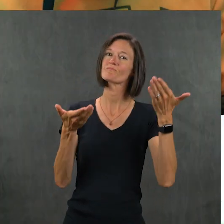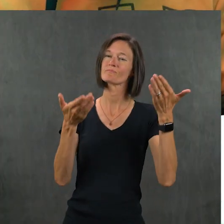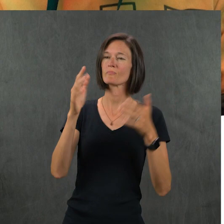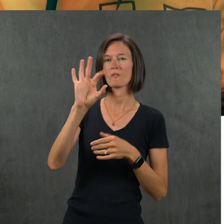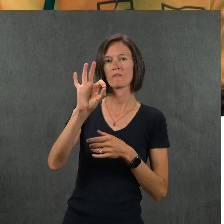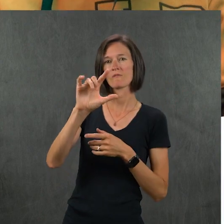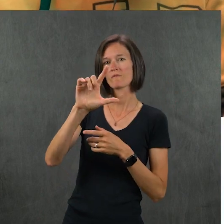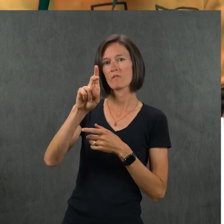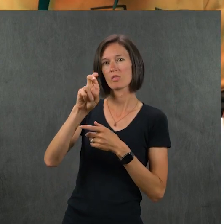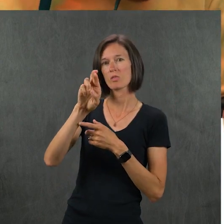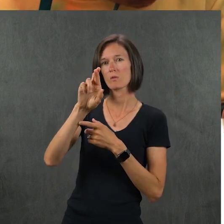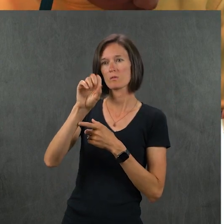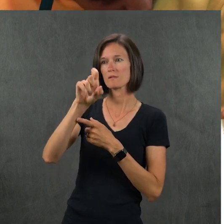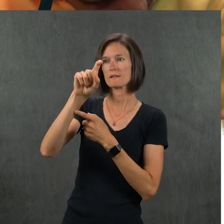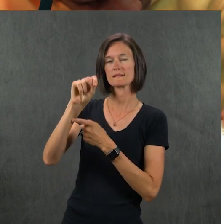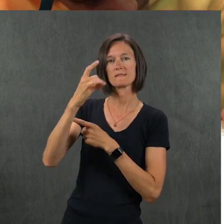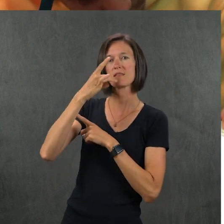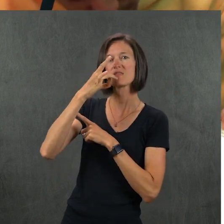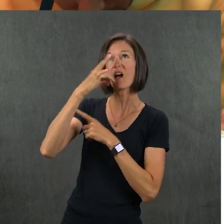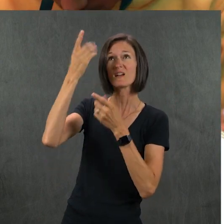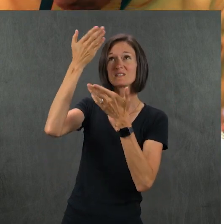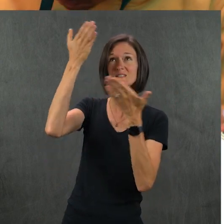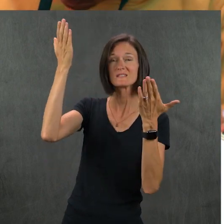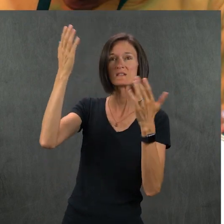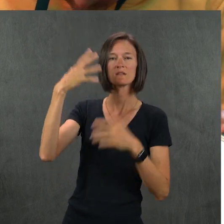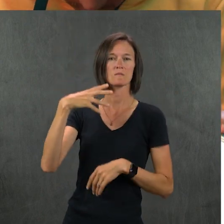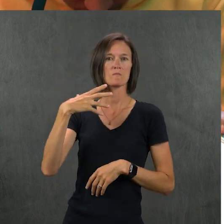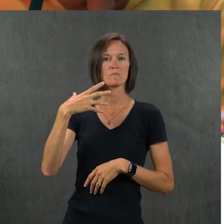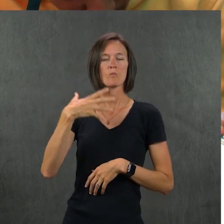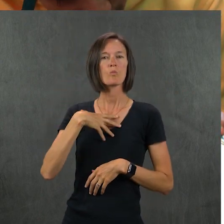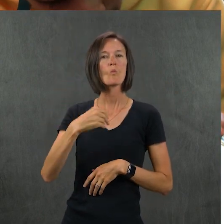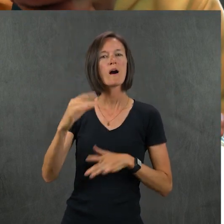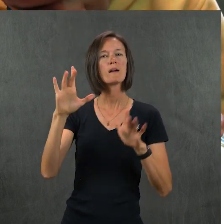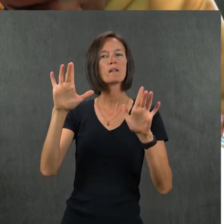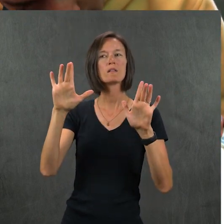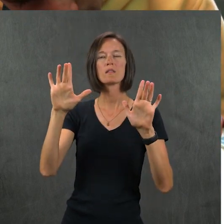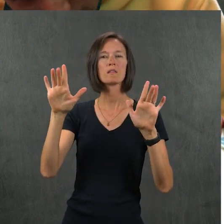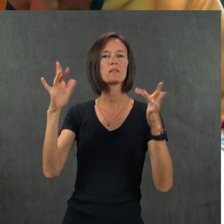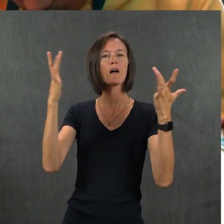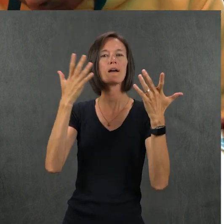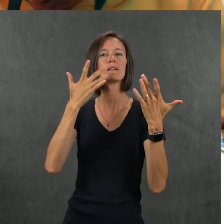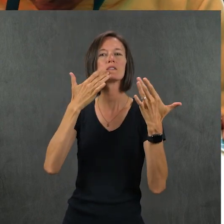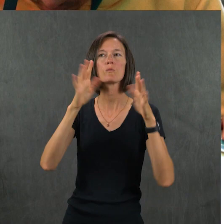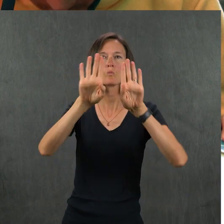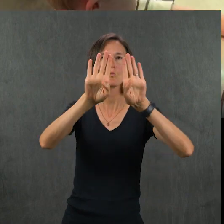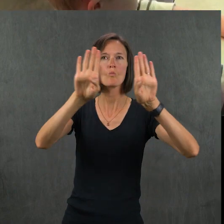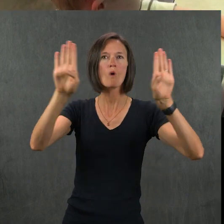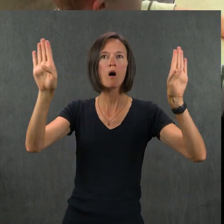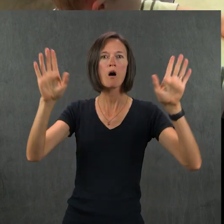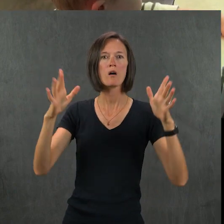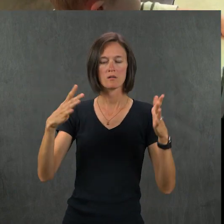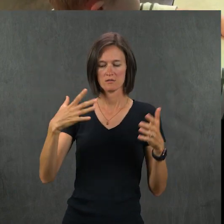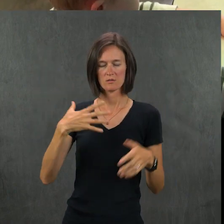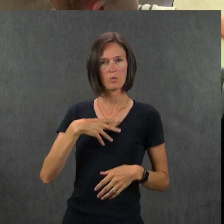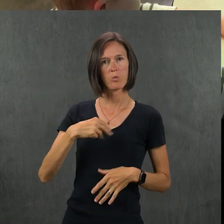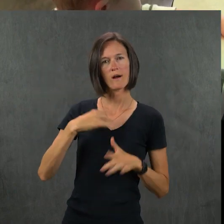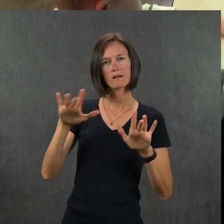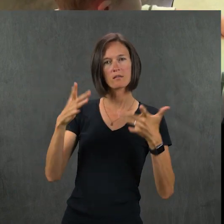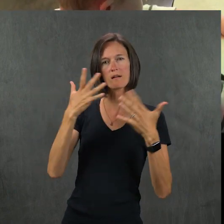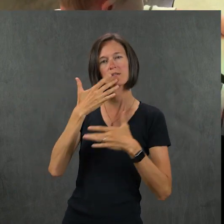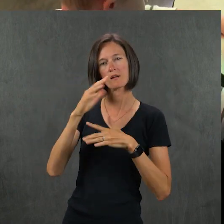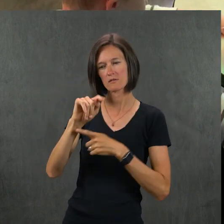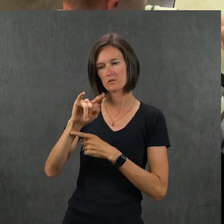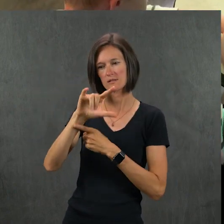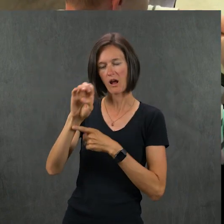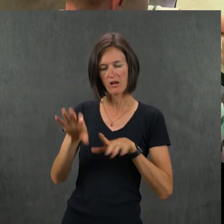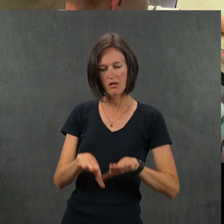probably fluorescent lights, lighting, white light-colored walls, white light-colored tile. Those things